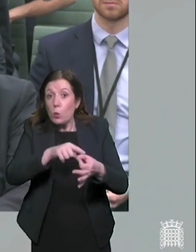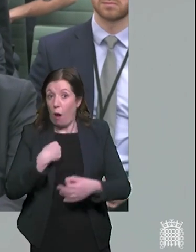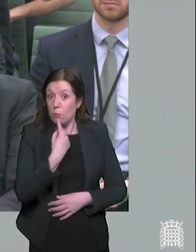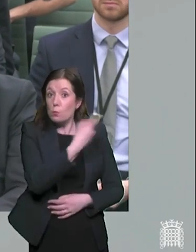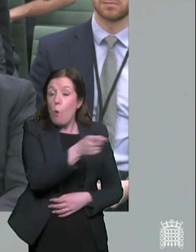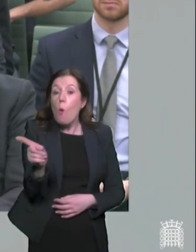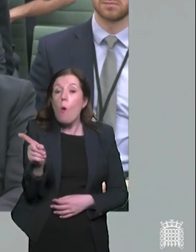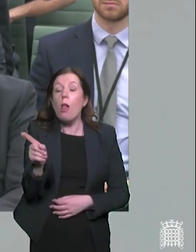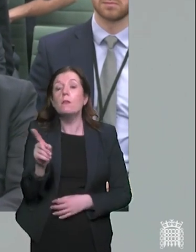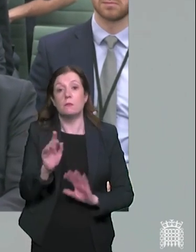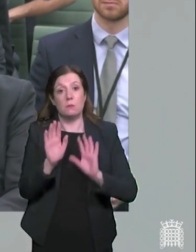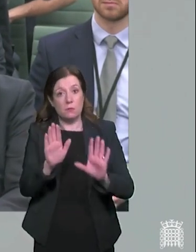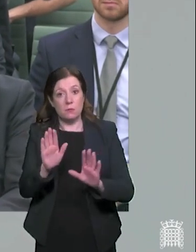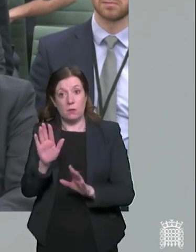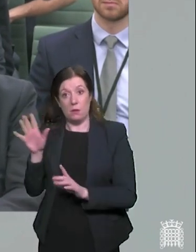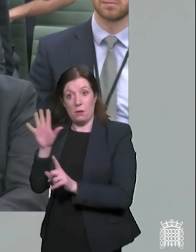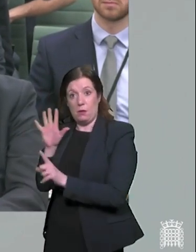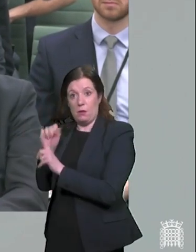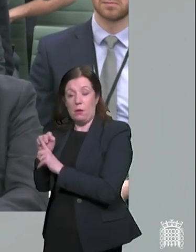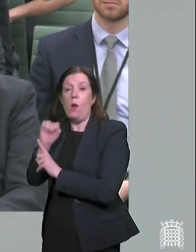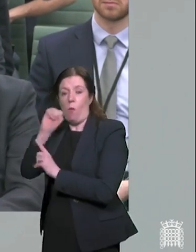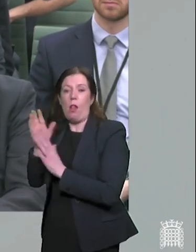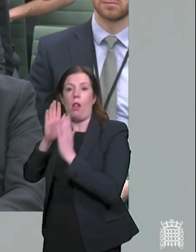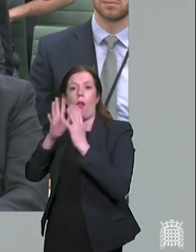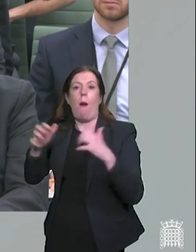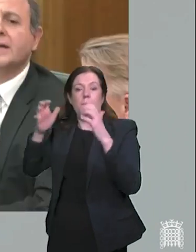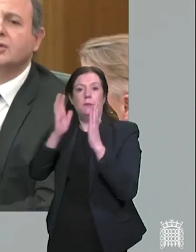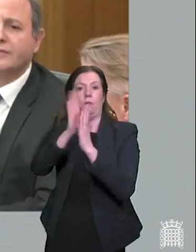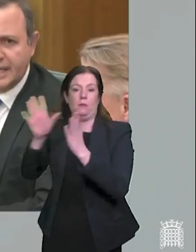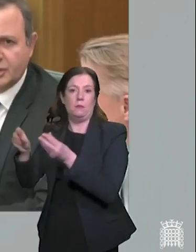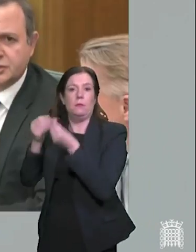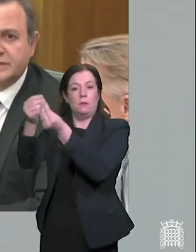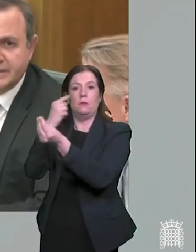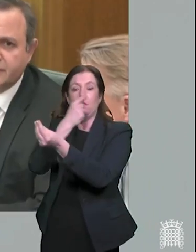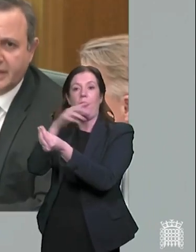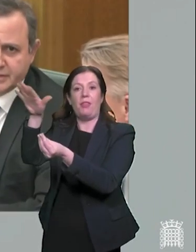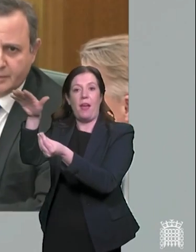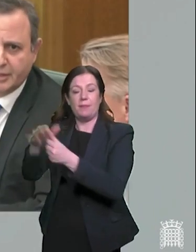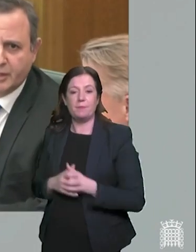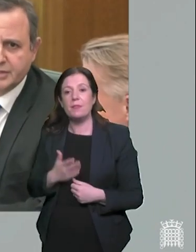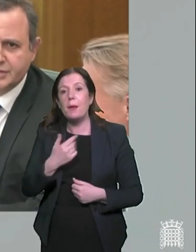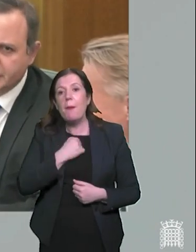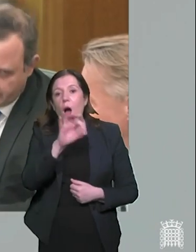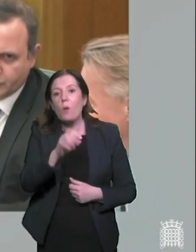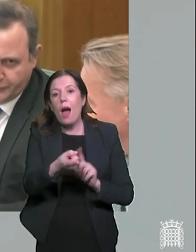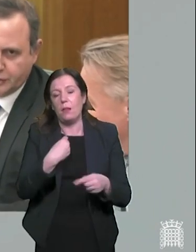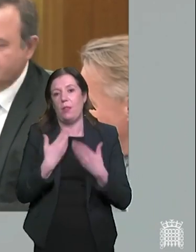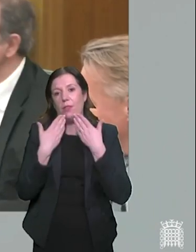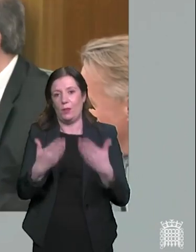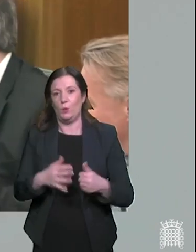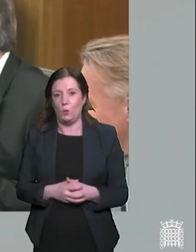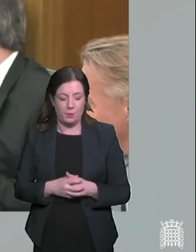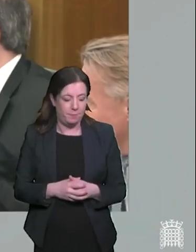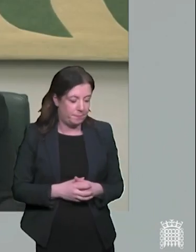to make sure that the findings are placed in the Library of the House of Commons. Okay, well, thank you very much indeed for answering my questions this afternoon. Thank